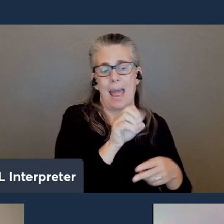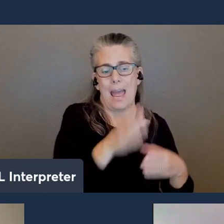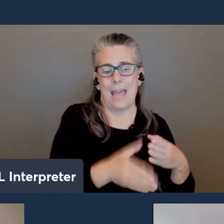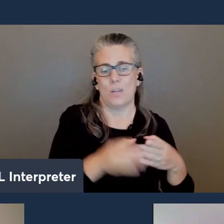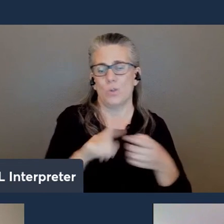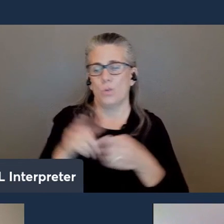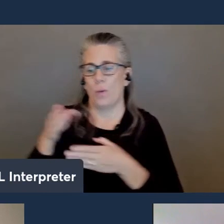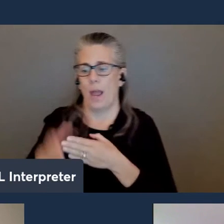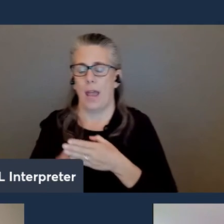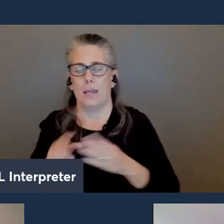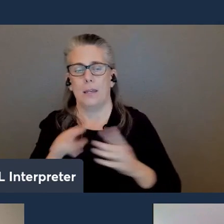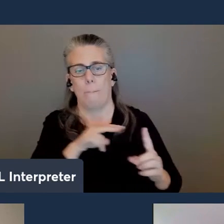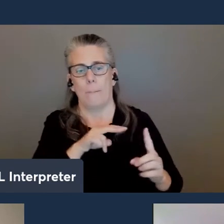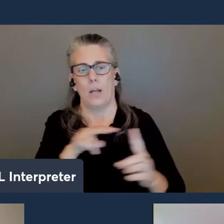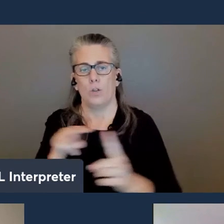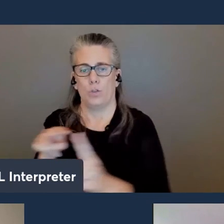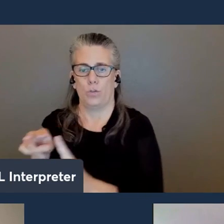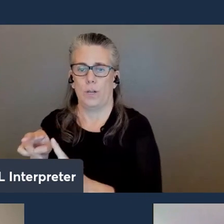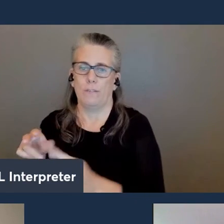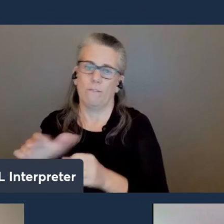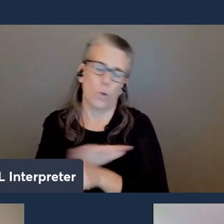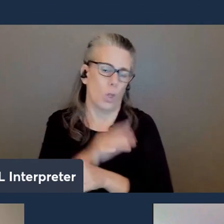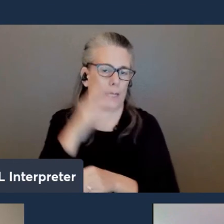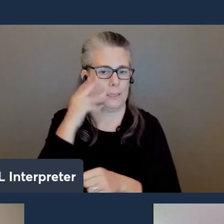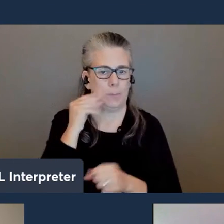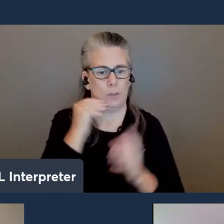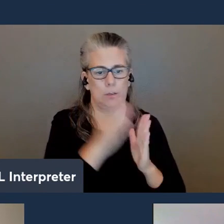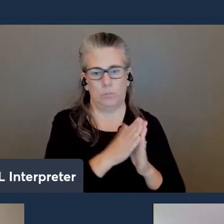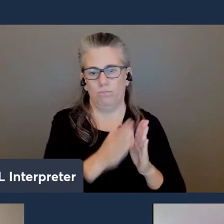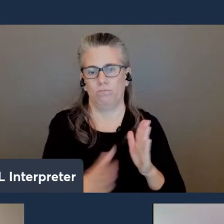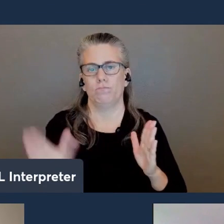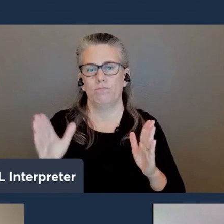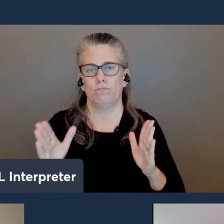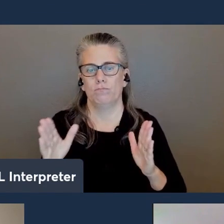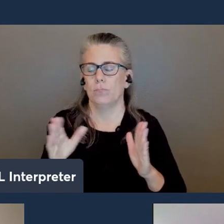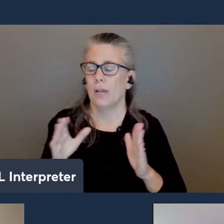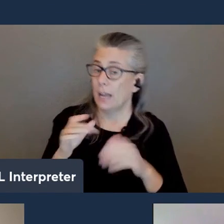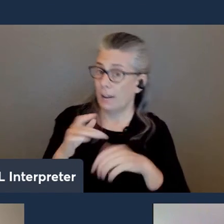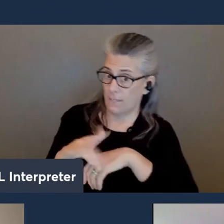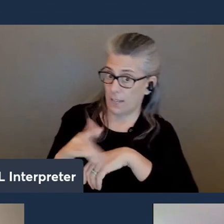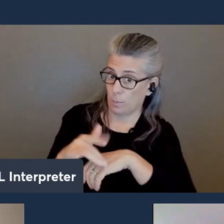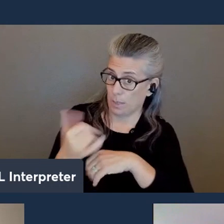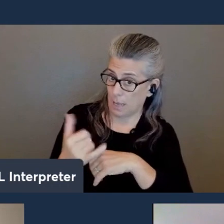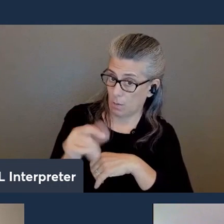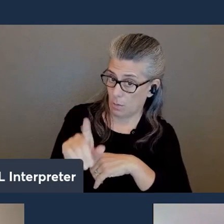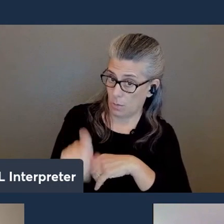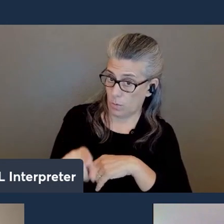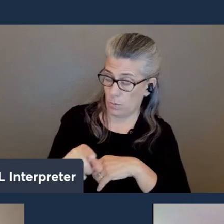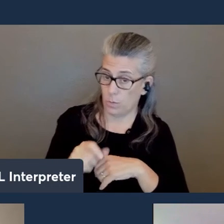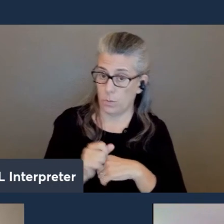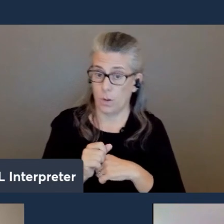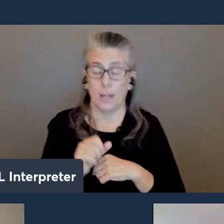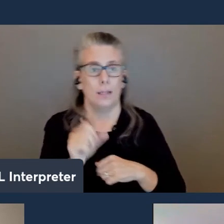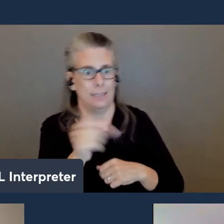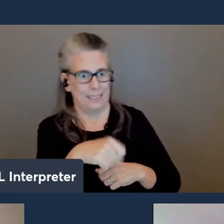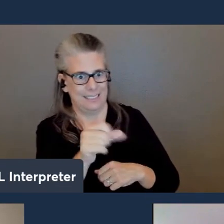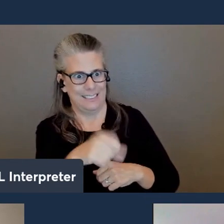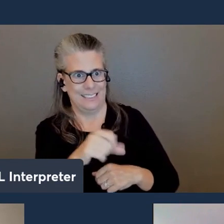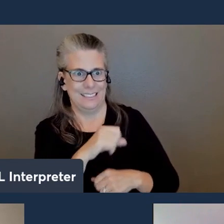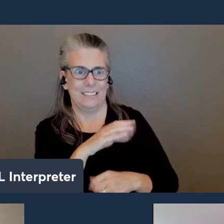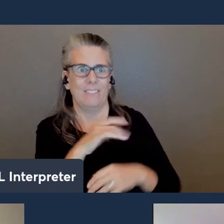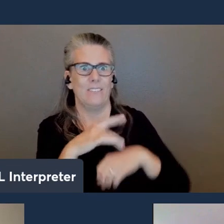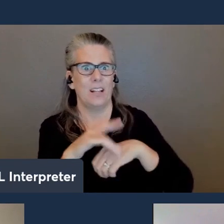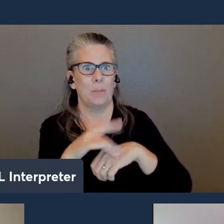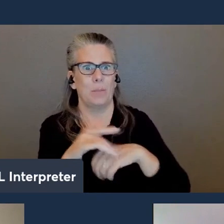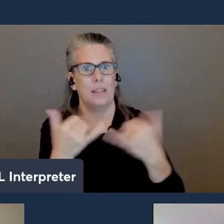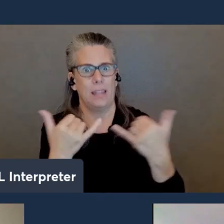to infrastructure. Which is very important. And is it available right now? Can people go and try it out? Yes, it is. It is available.